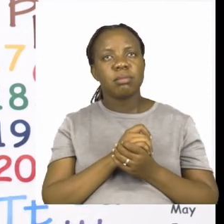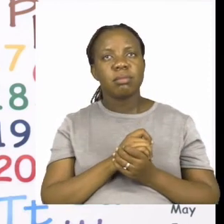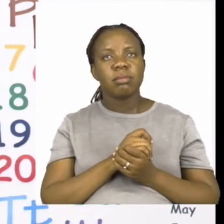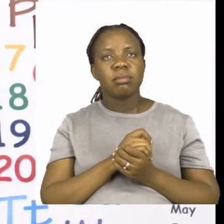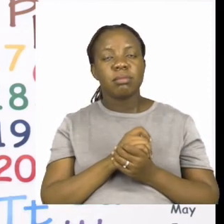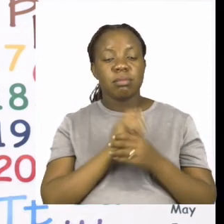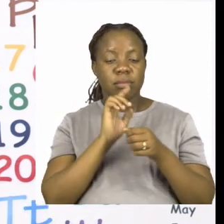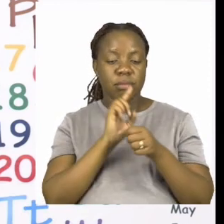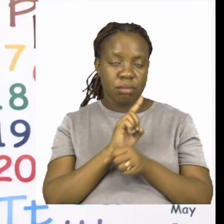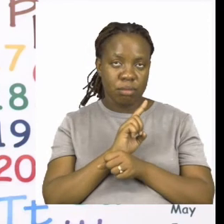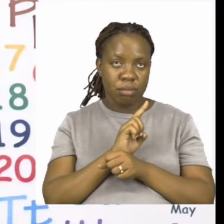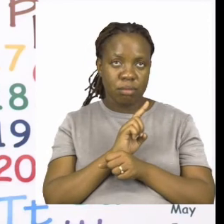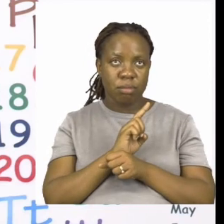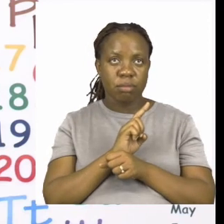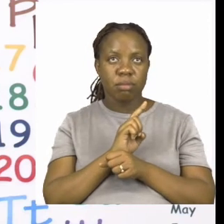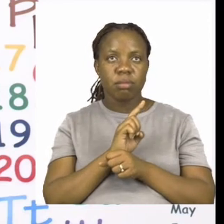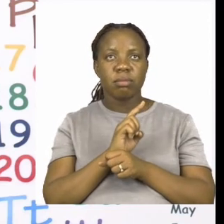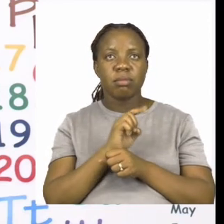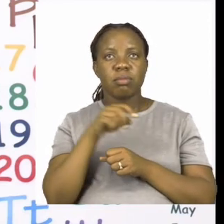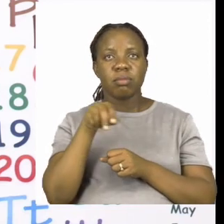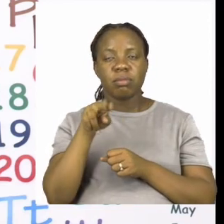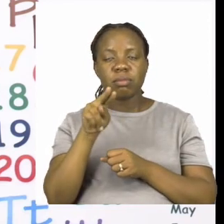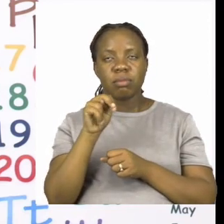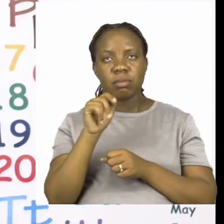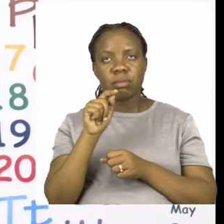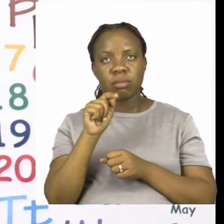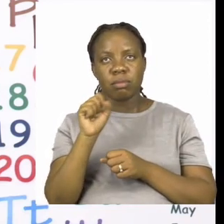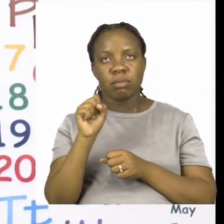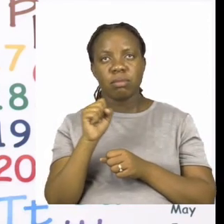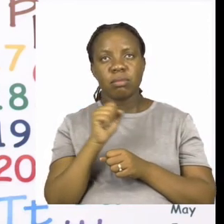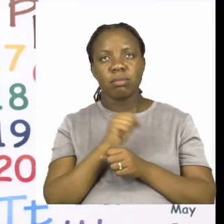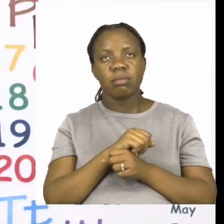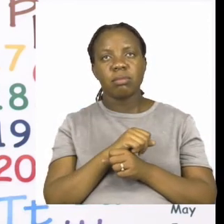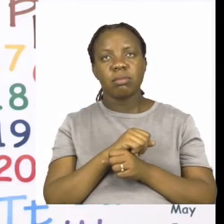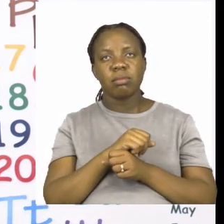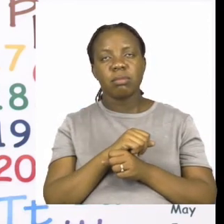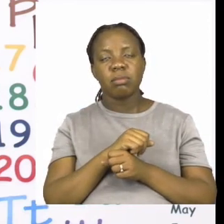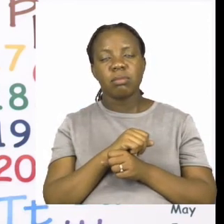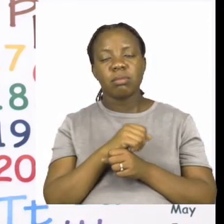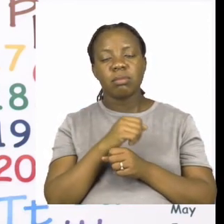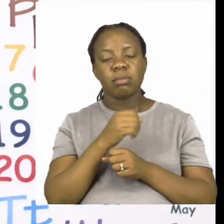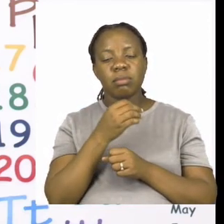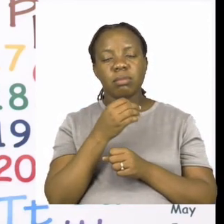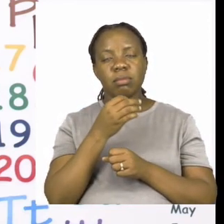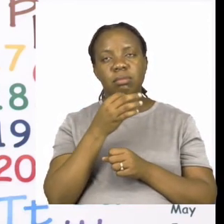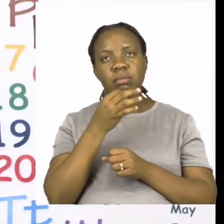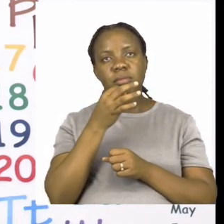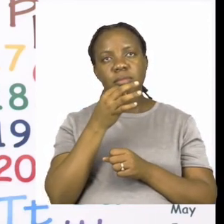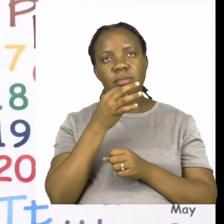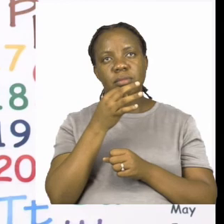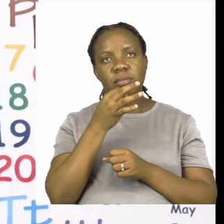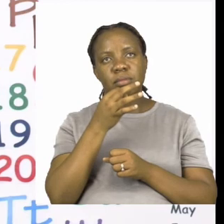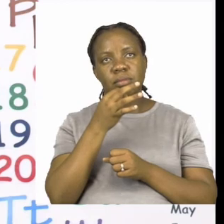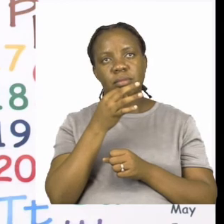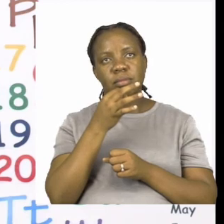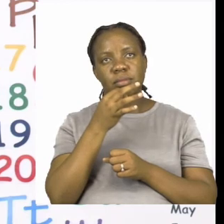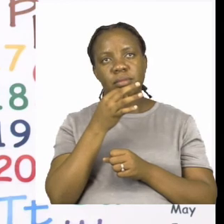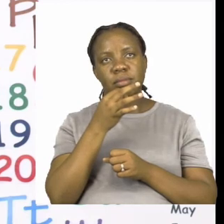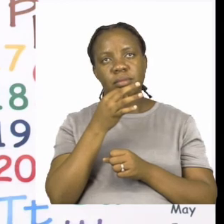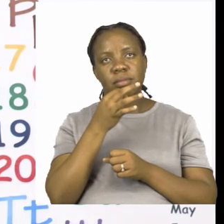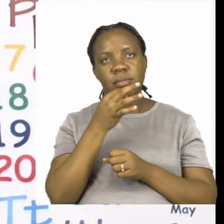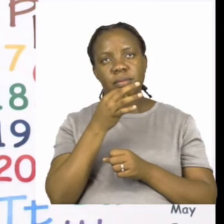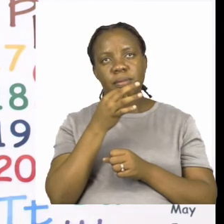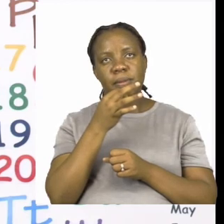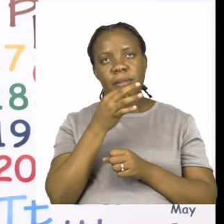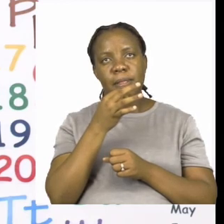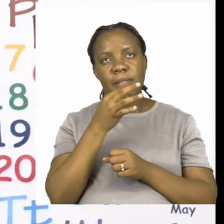up our units. So we say 9 plus 3. And how much is 9 plus